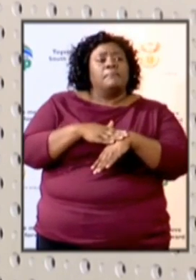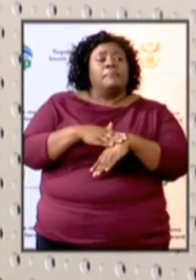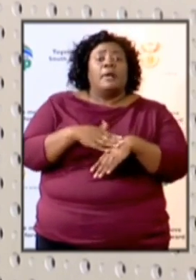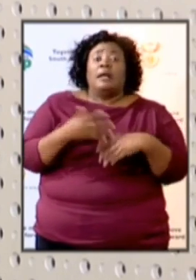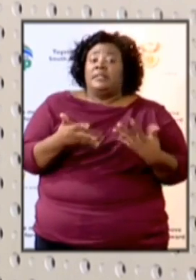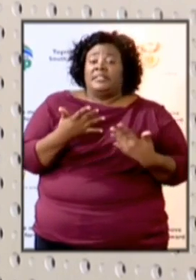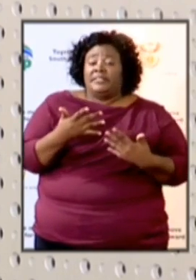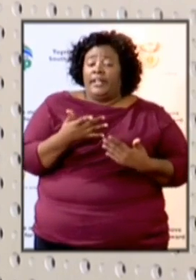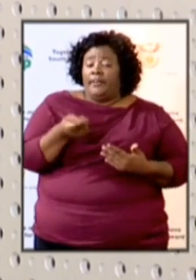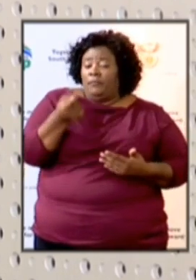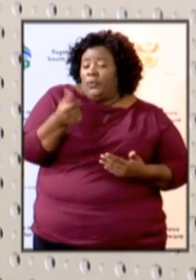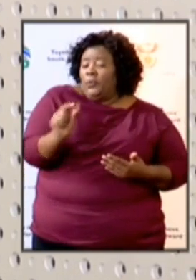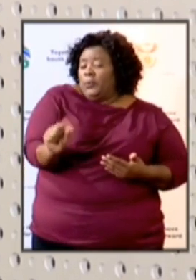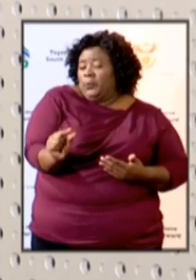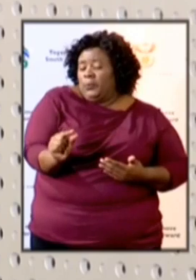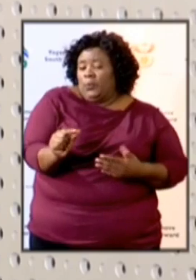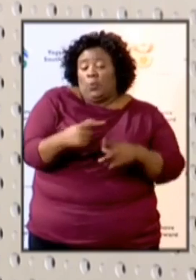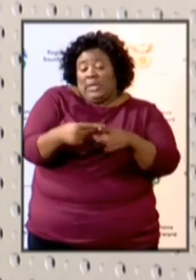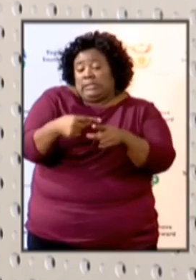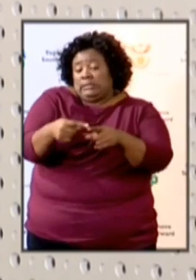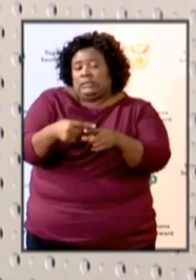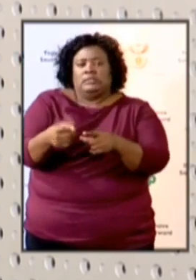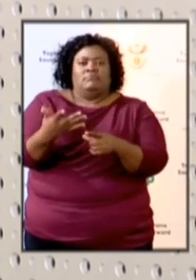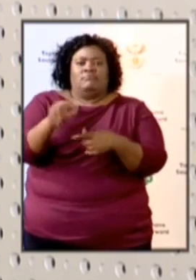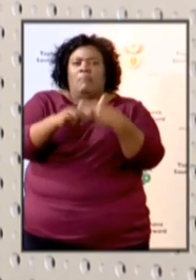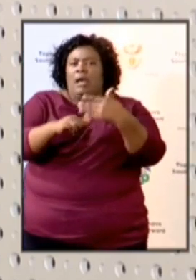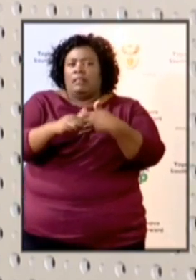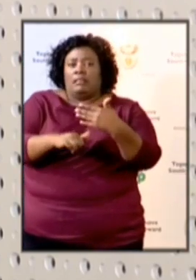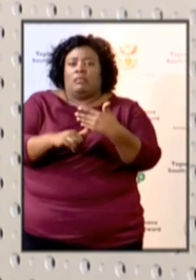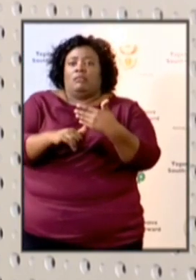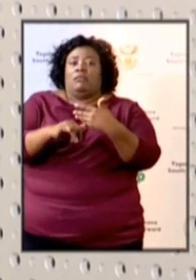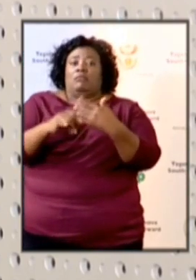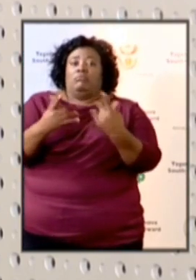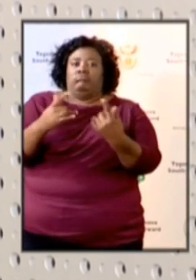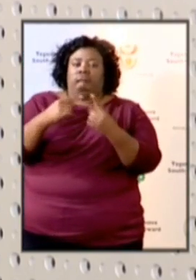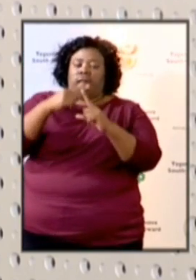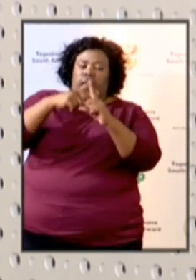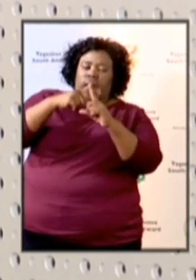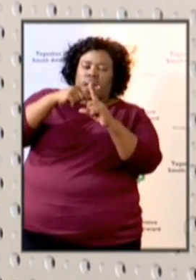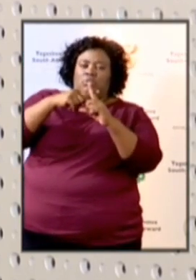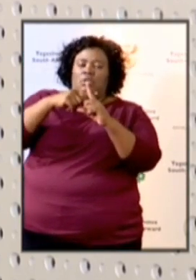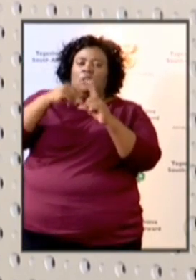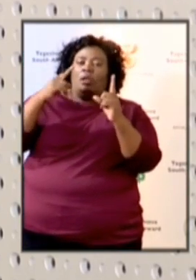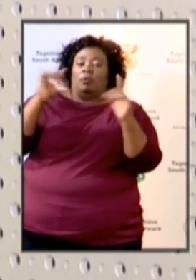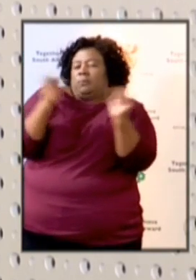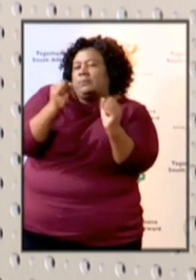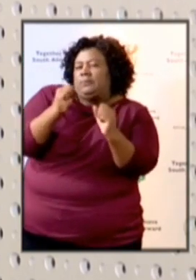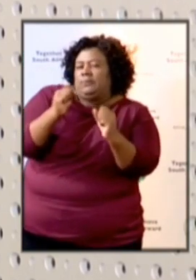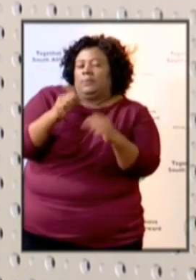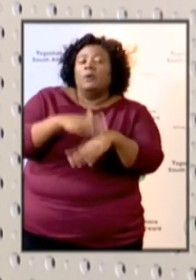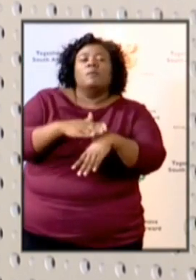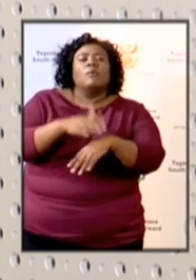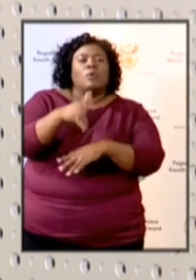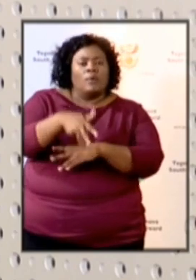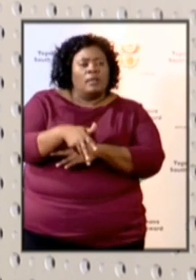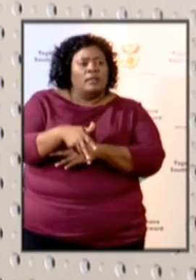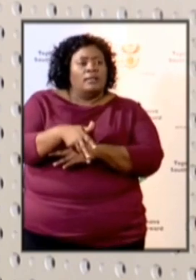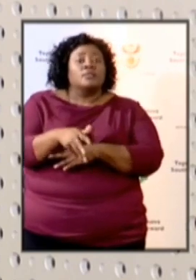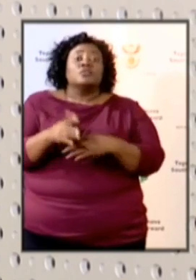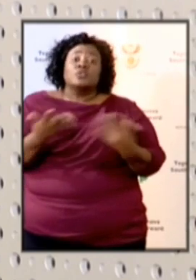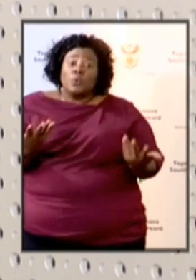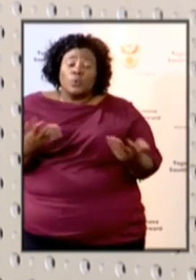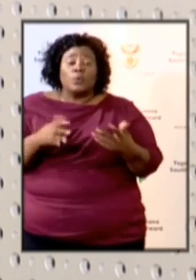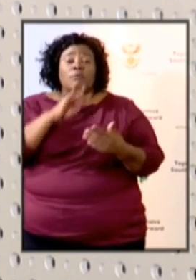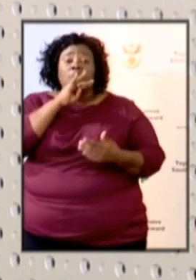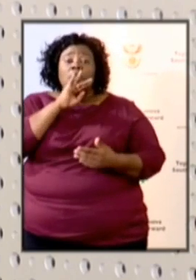In a few weeks or a month, the temperatures will drop and people will be cold. So